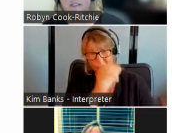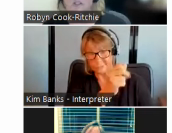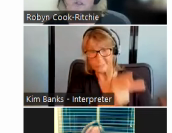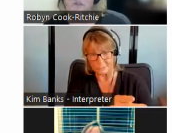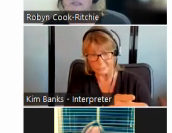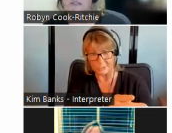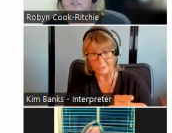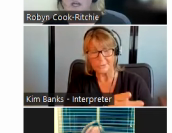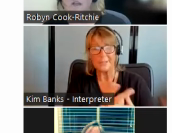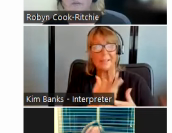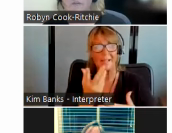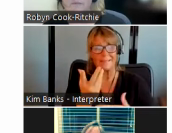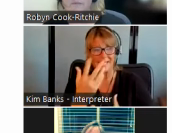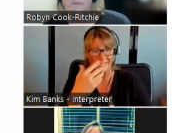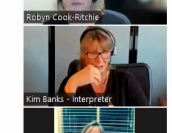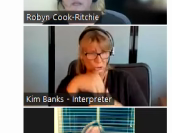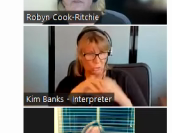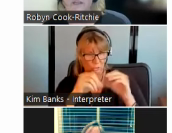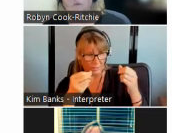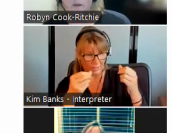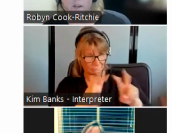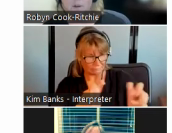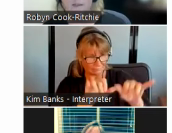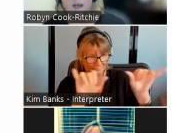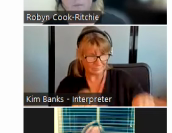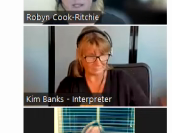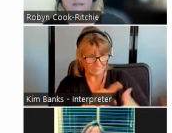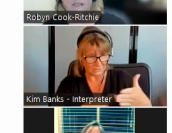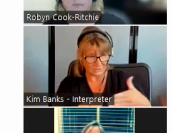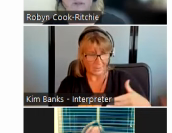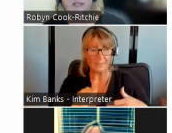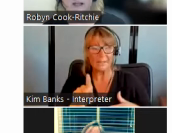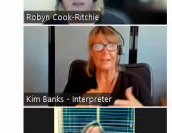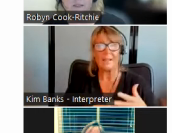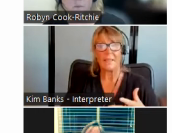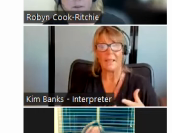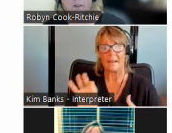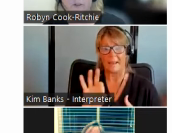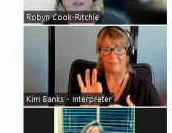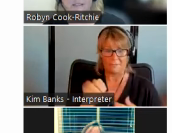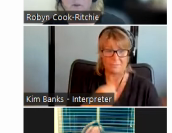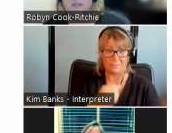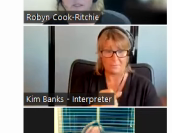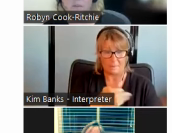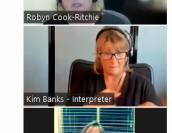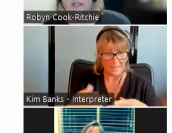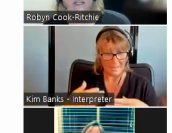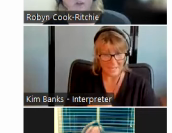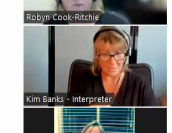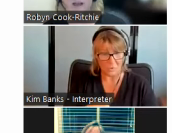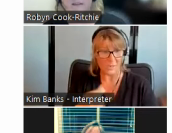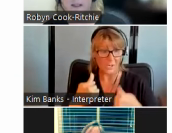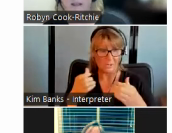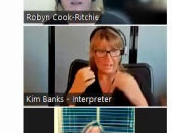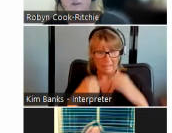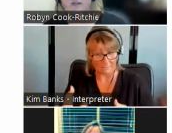that's that internal system check. Then you want to create that plan summary, and that's where the learner has agreed to the plan, and you